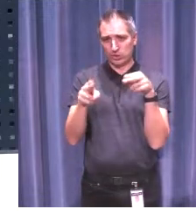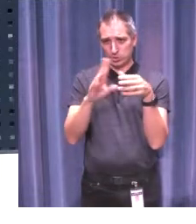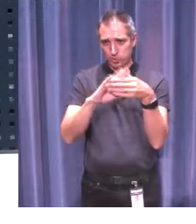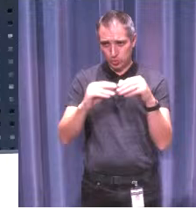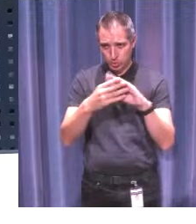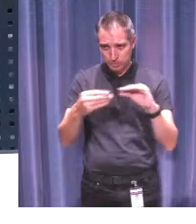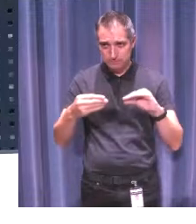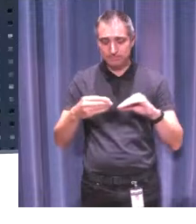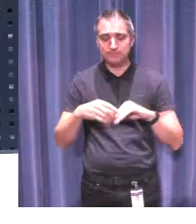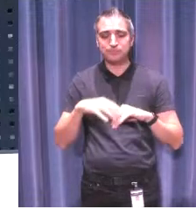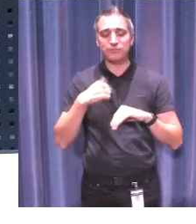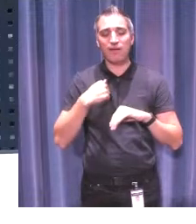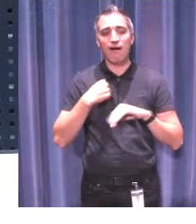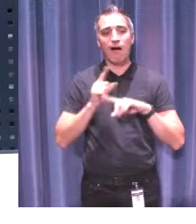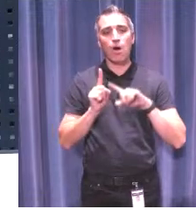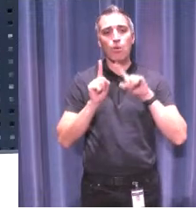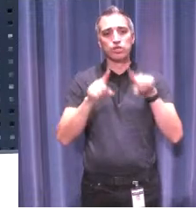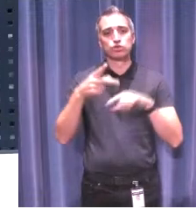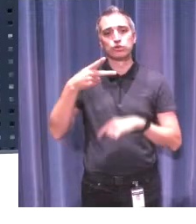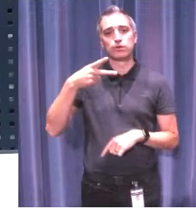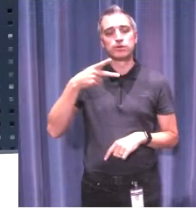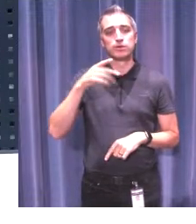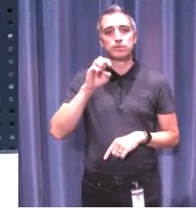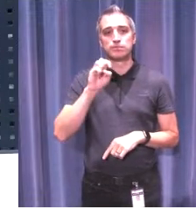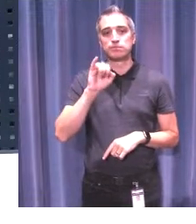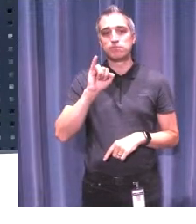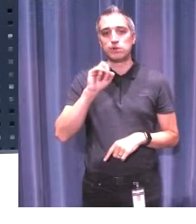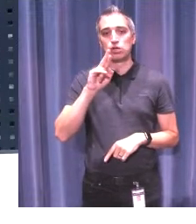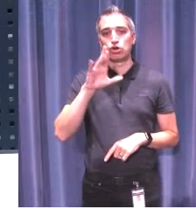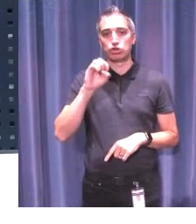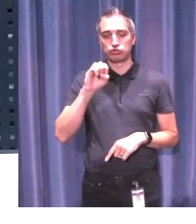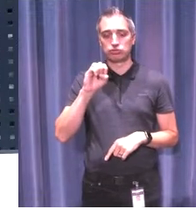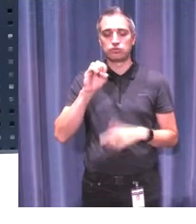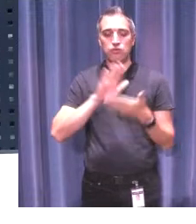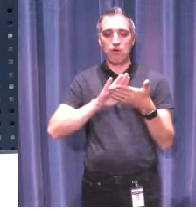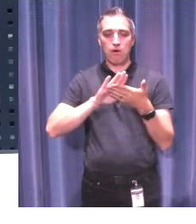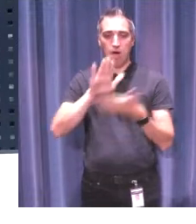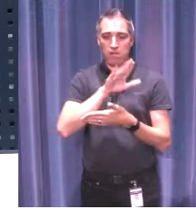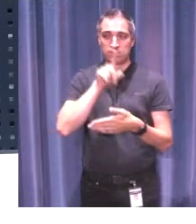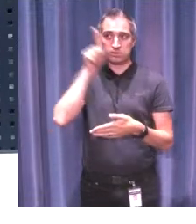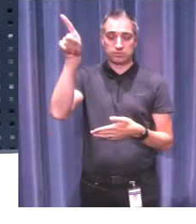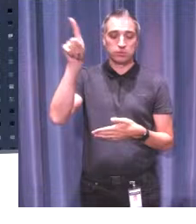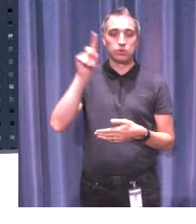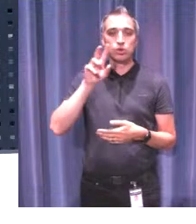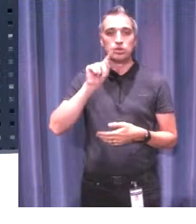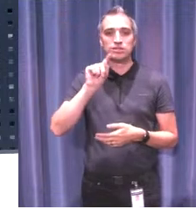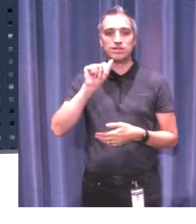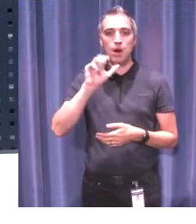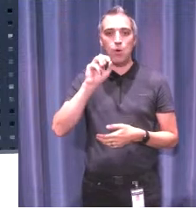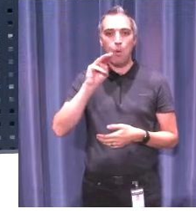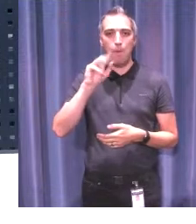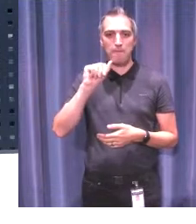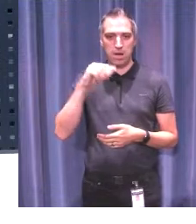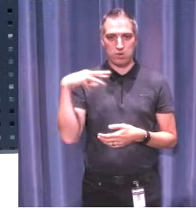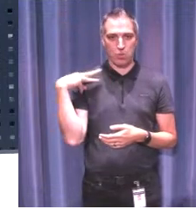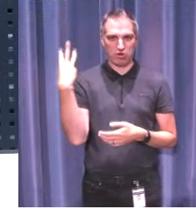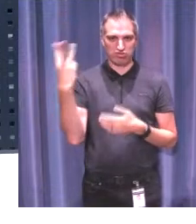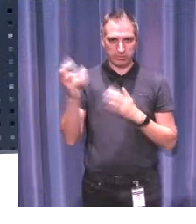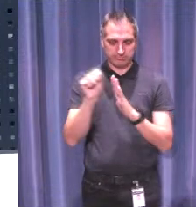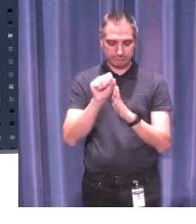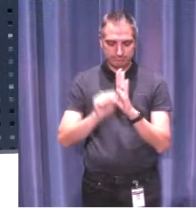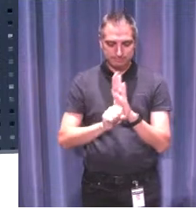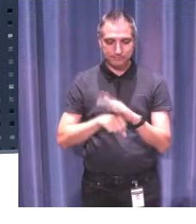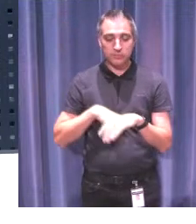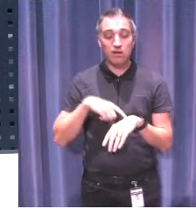to Pierce College in Tacoma, Washington, the previous president had left